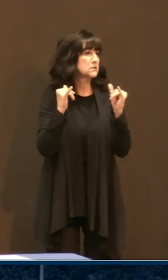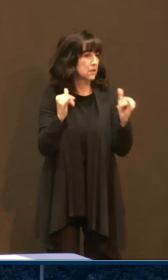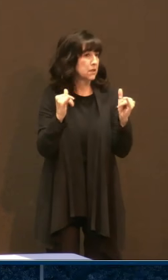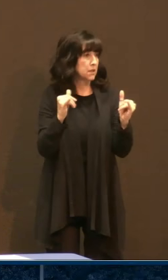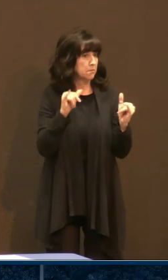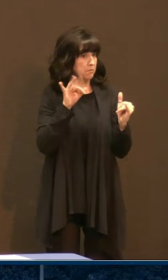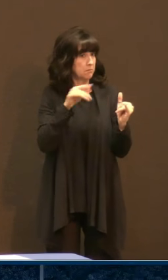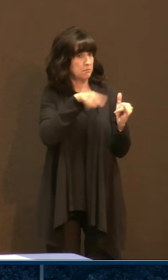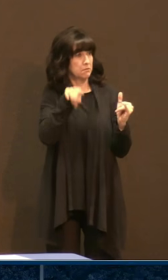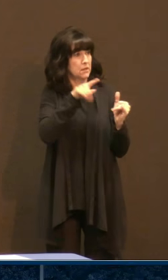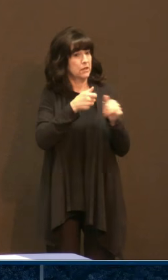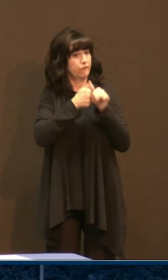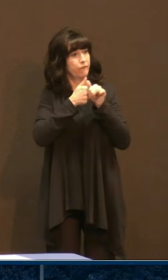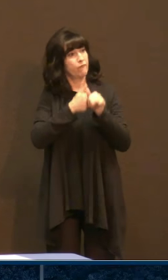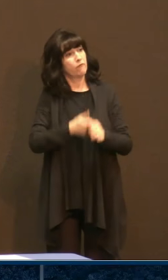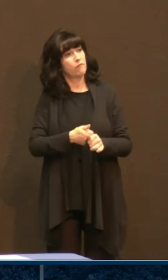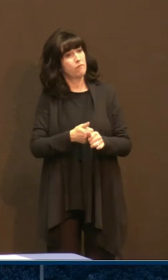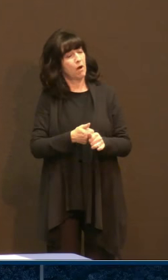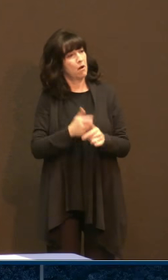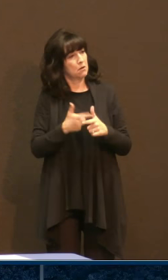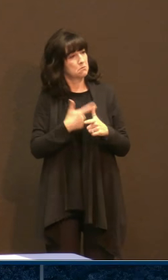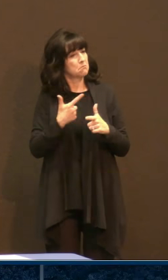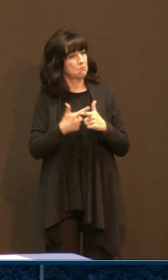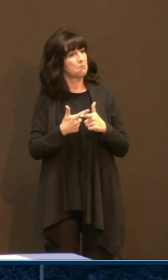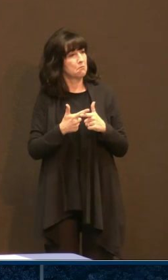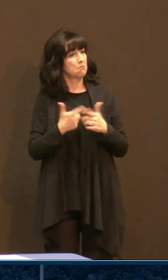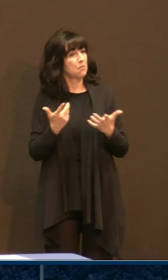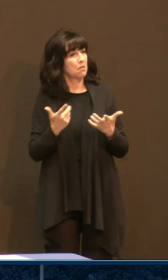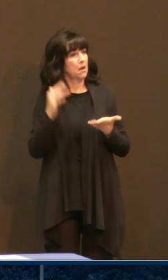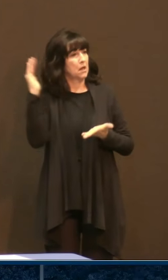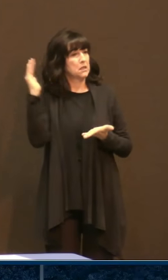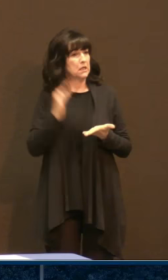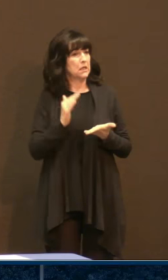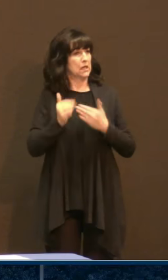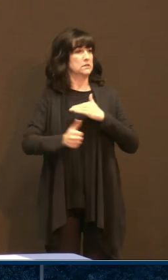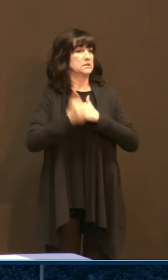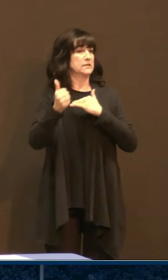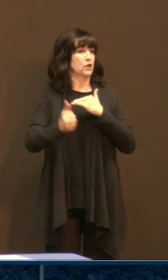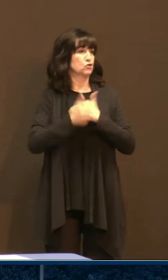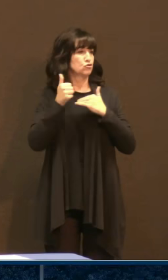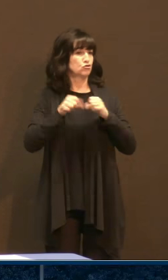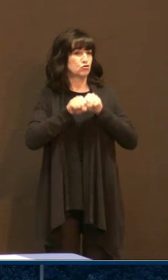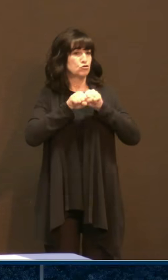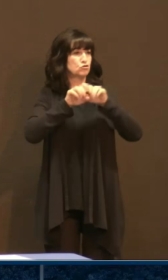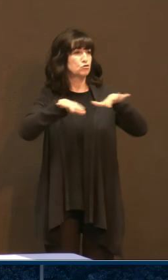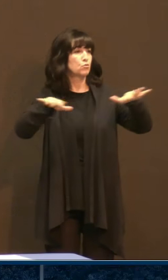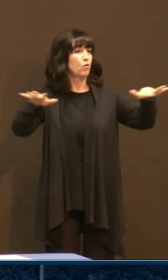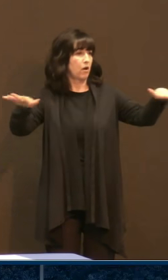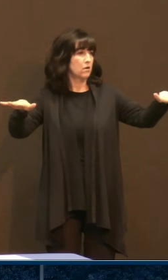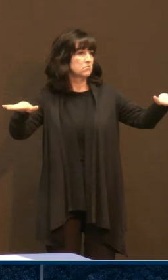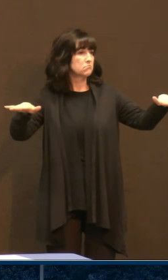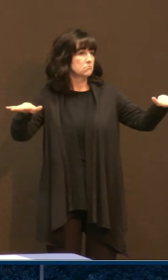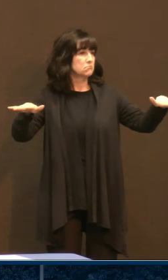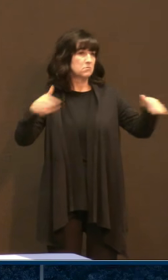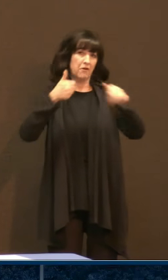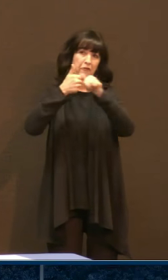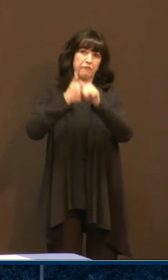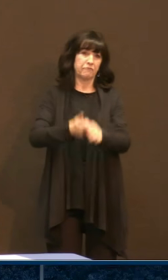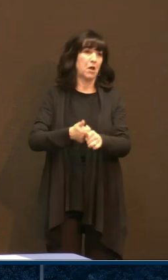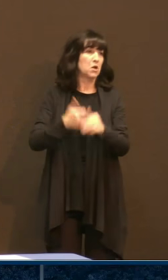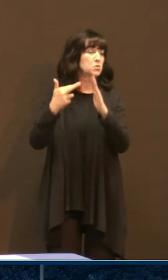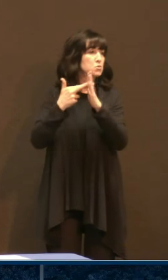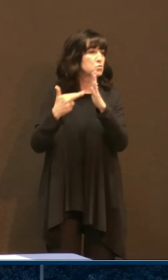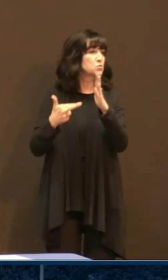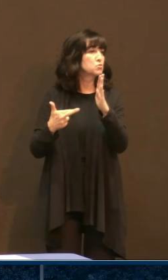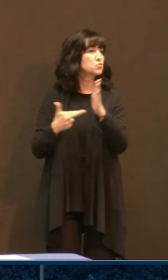do, that we'll be in a much better position because we've been able to prevent the spread by following the restrictions that